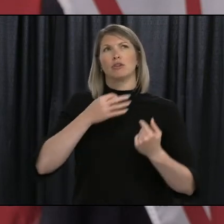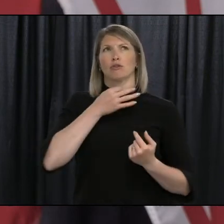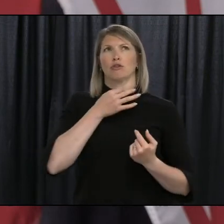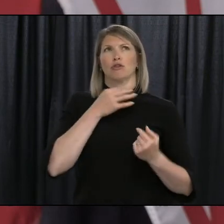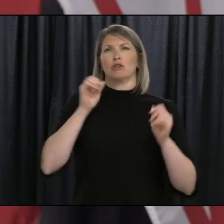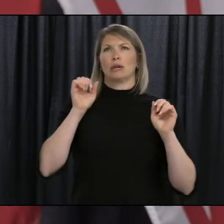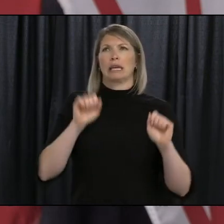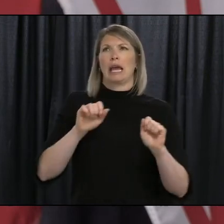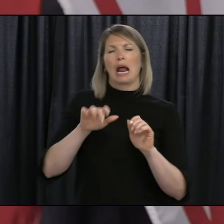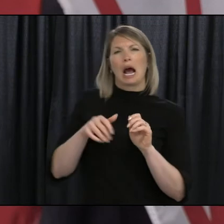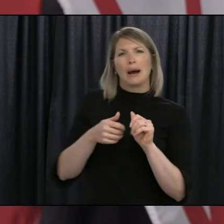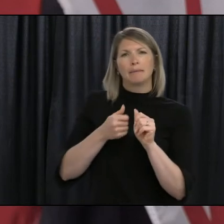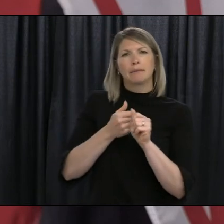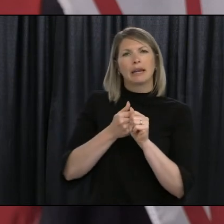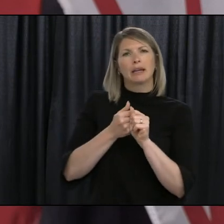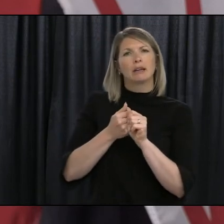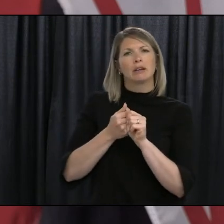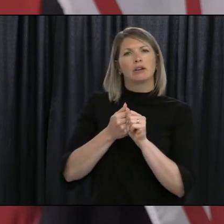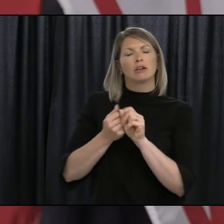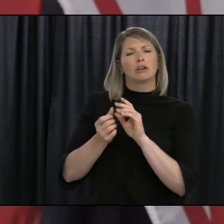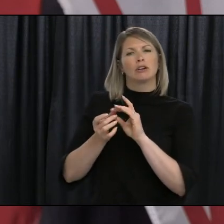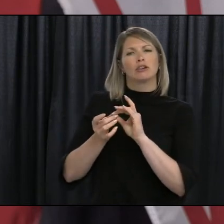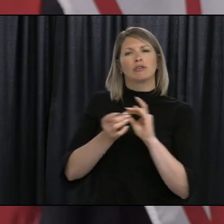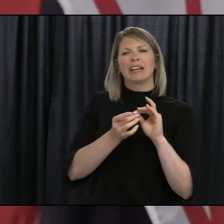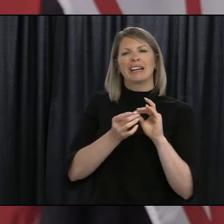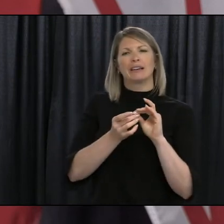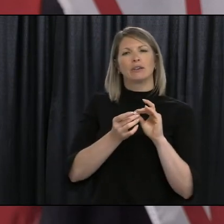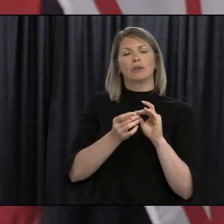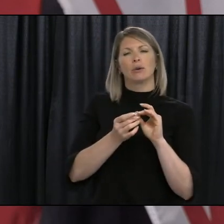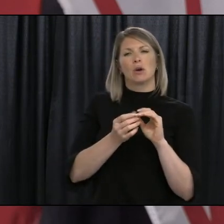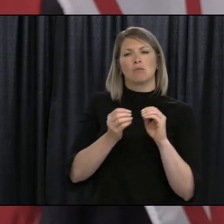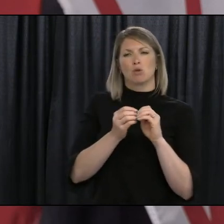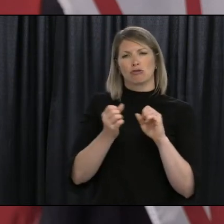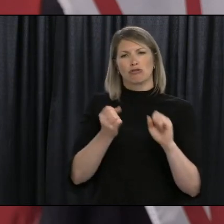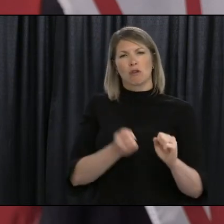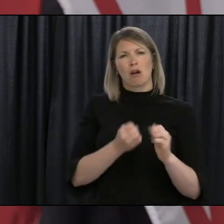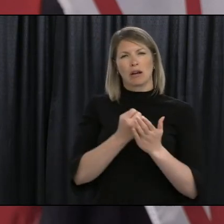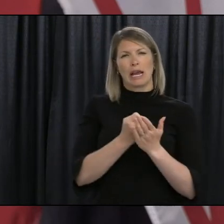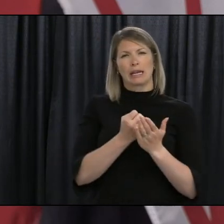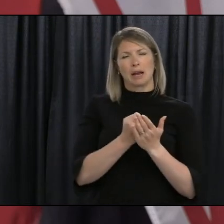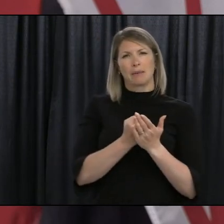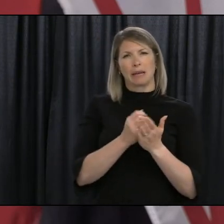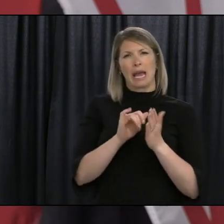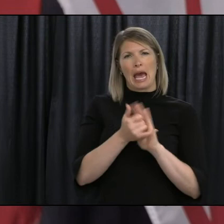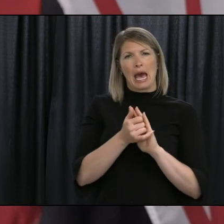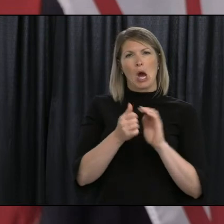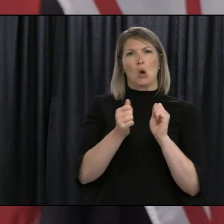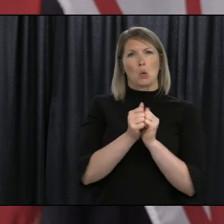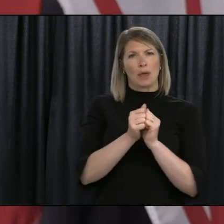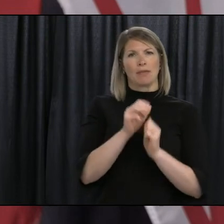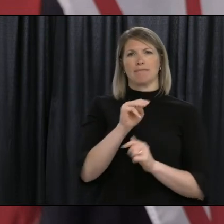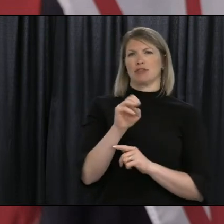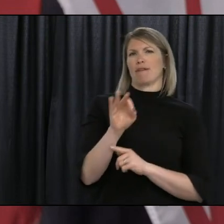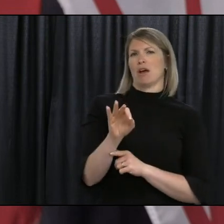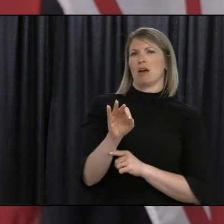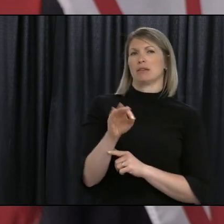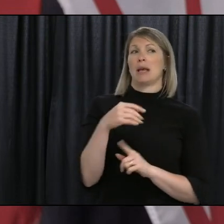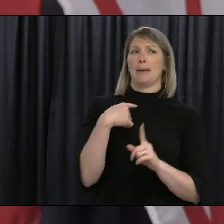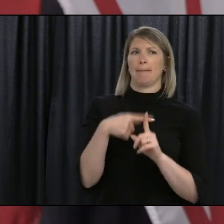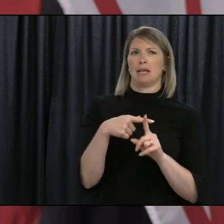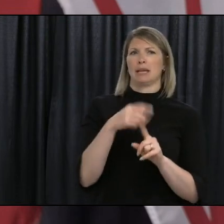in the province to build, a stronger economic foundation, noting these significant drags that the bond rating